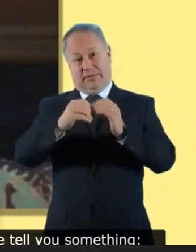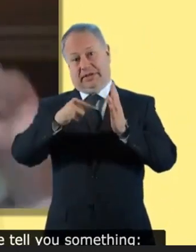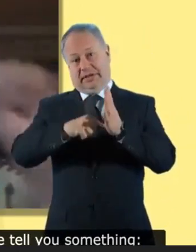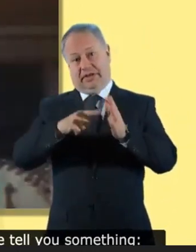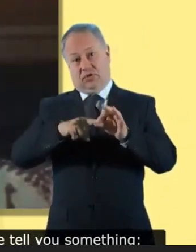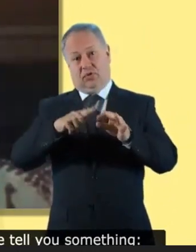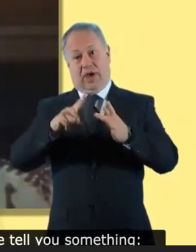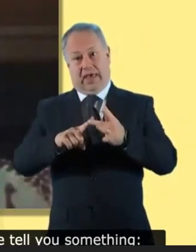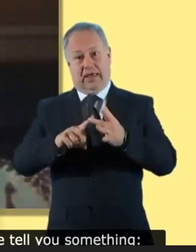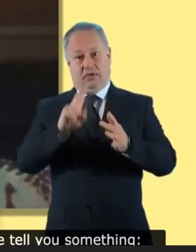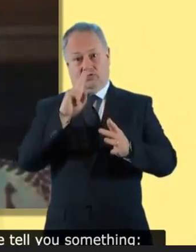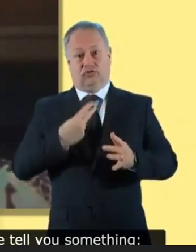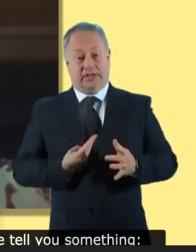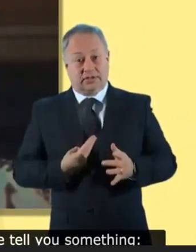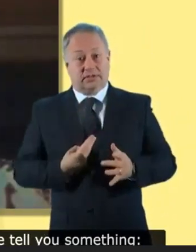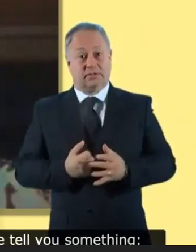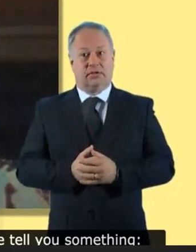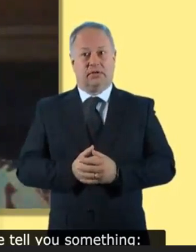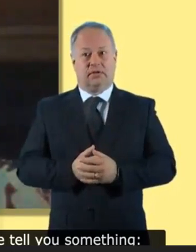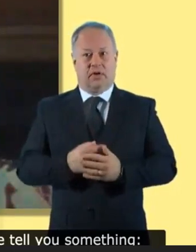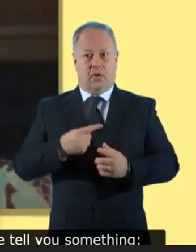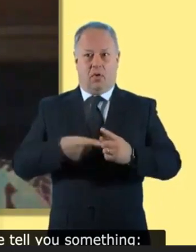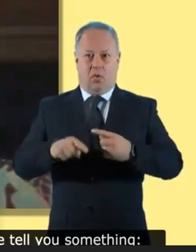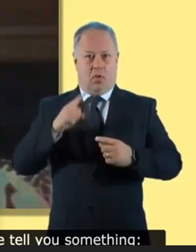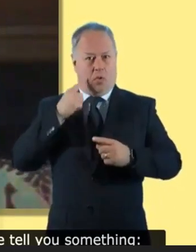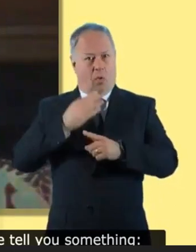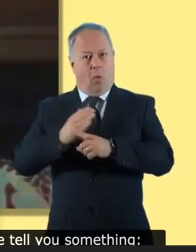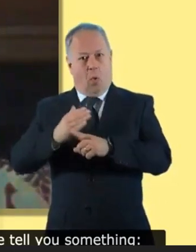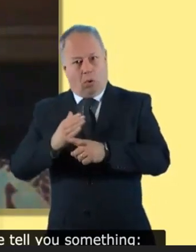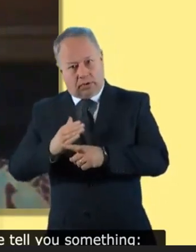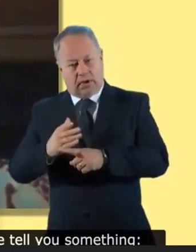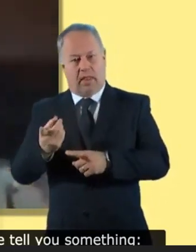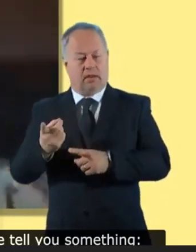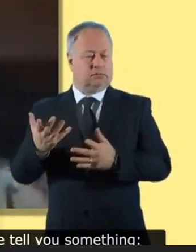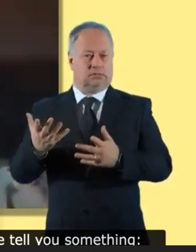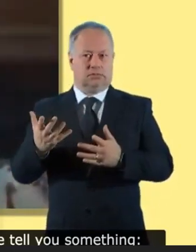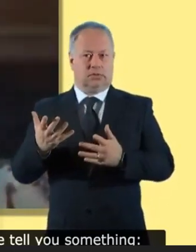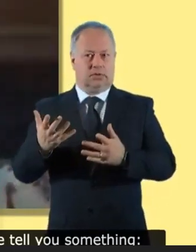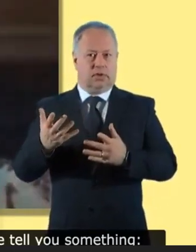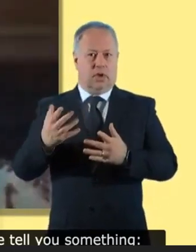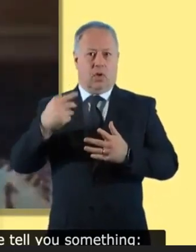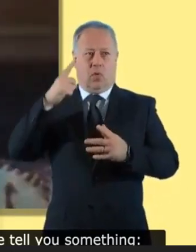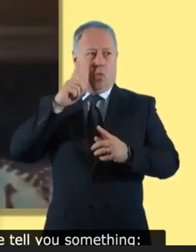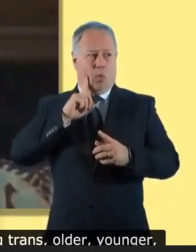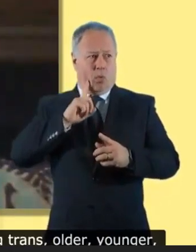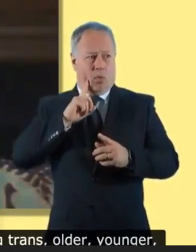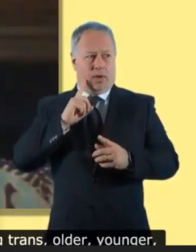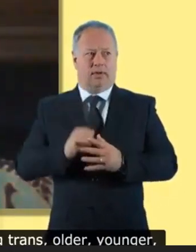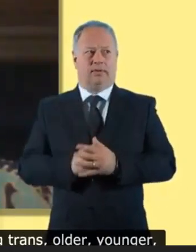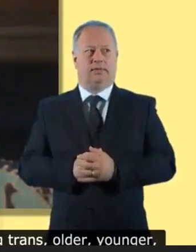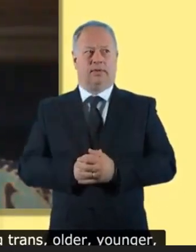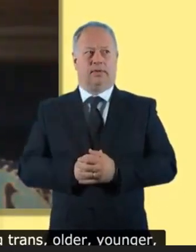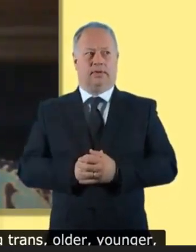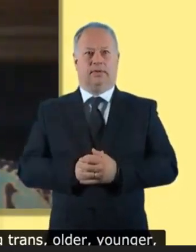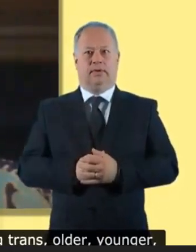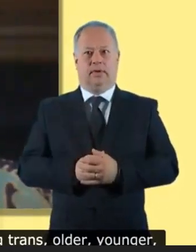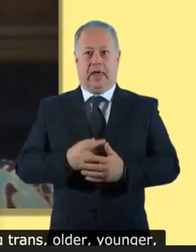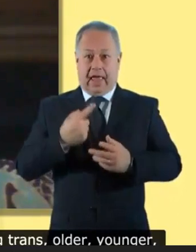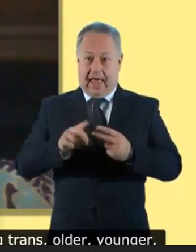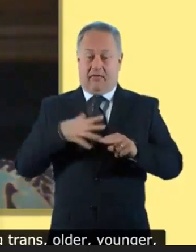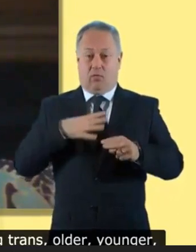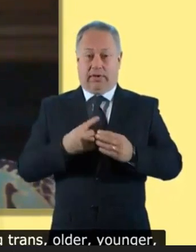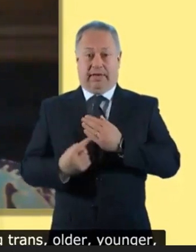trans, and they are younger, they are older, and they are BAME. That is the majority. If we want to win independence, we have to win a